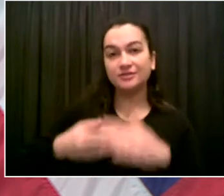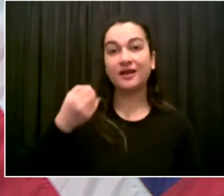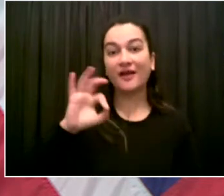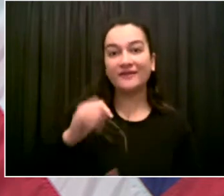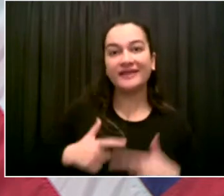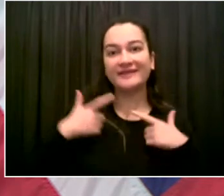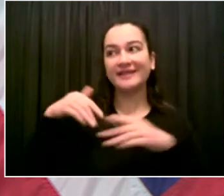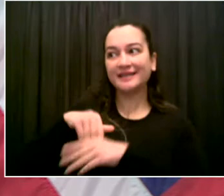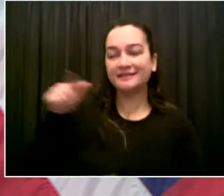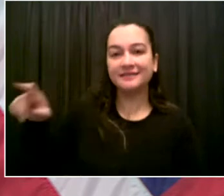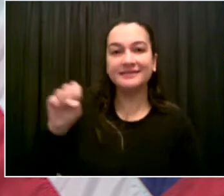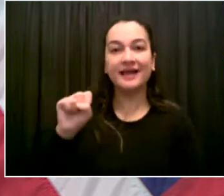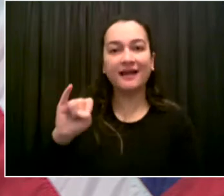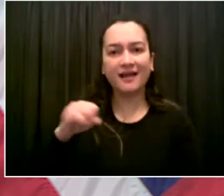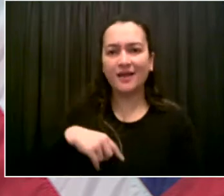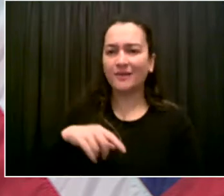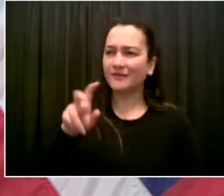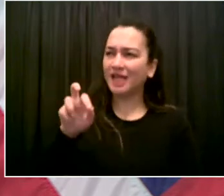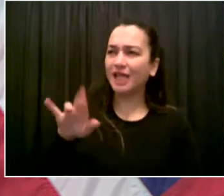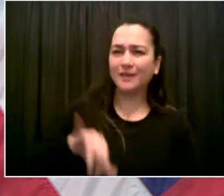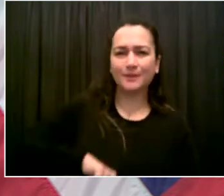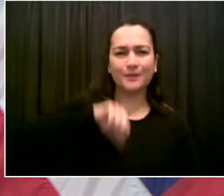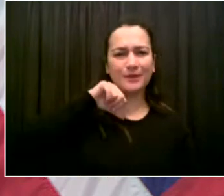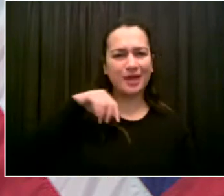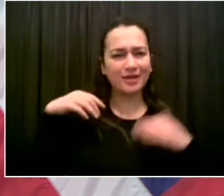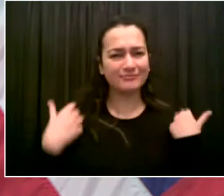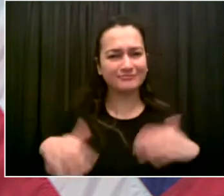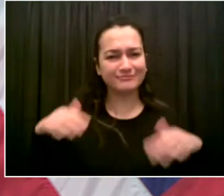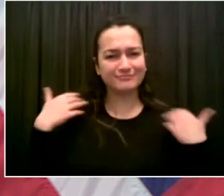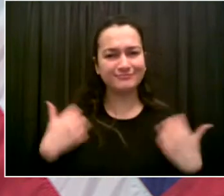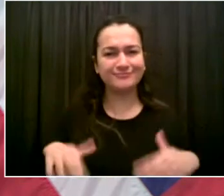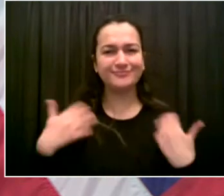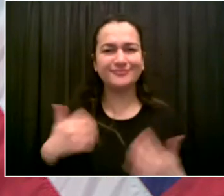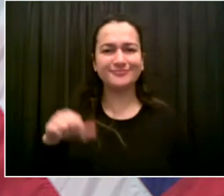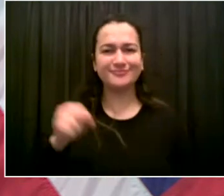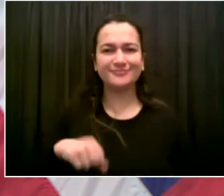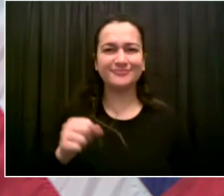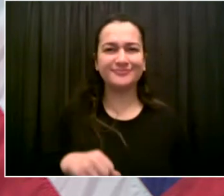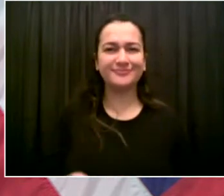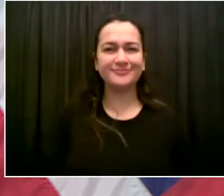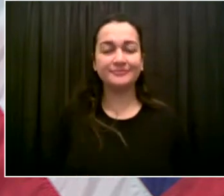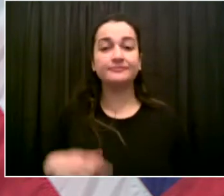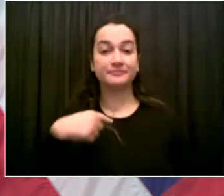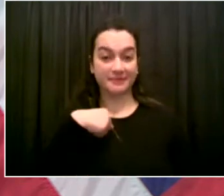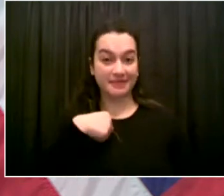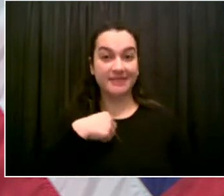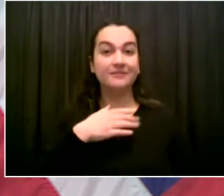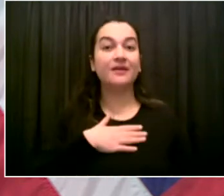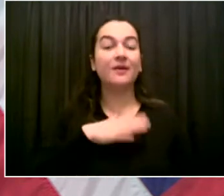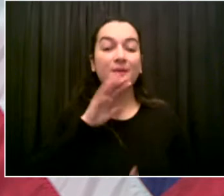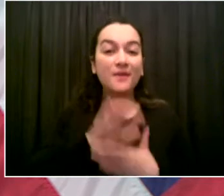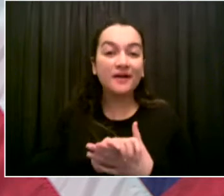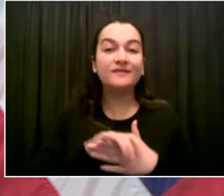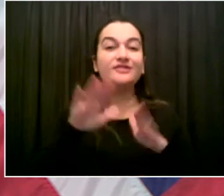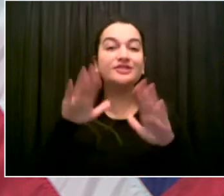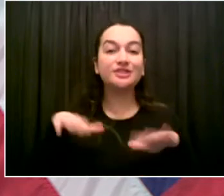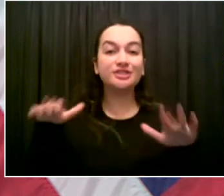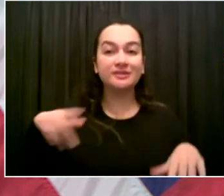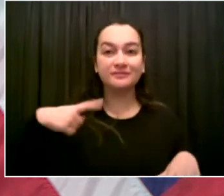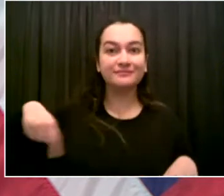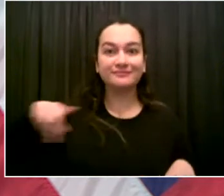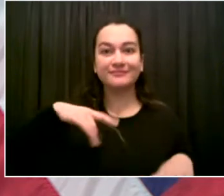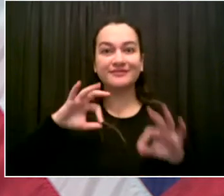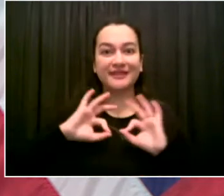my children, Jack, Amelia, and Leo, who are here today with us. I'm also looking forward to rejoining the New York City